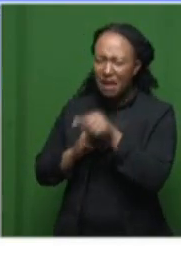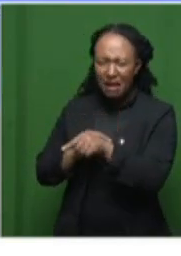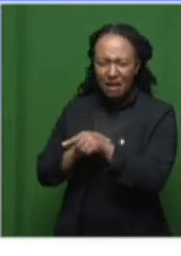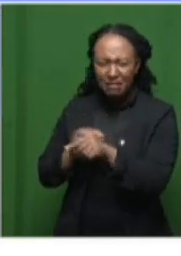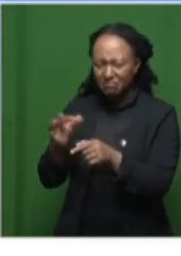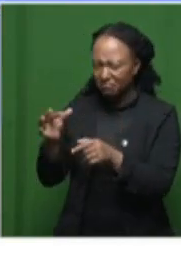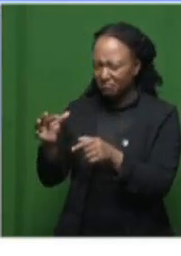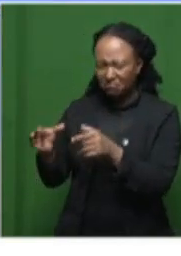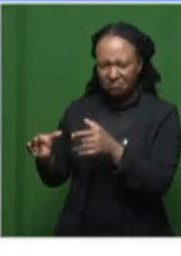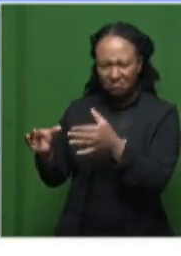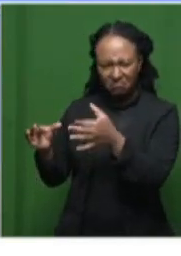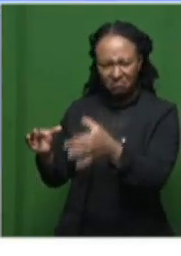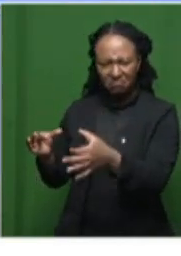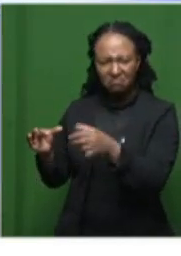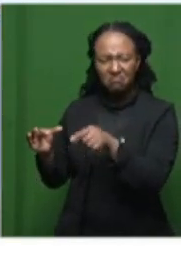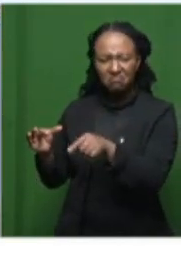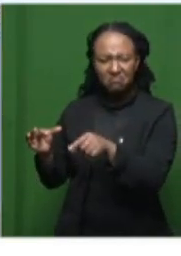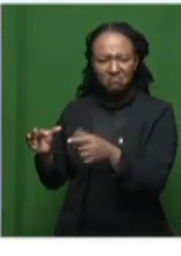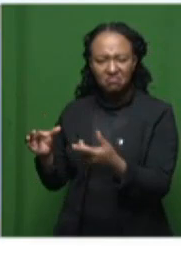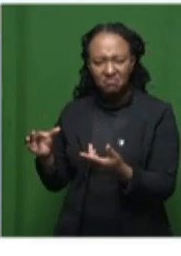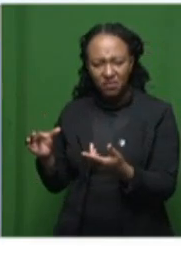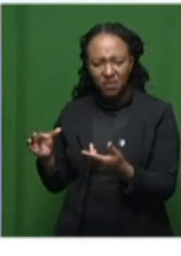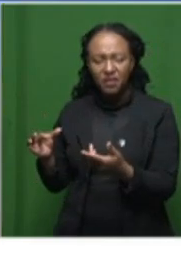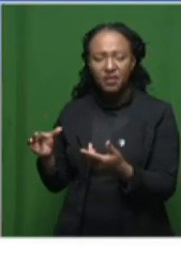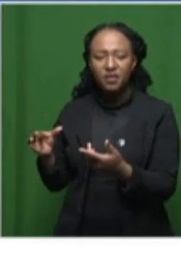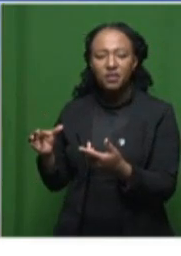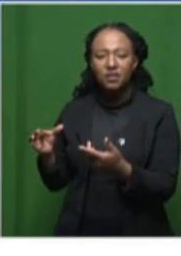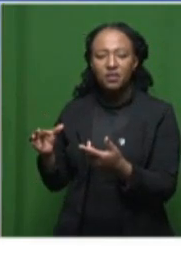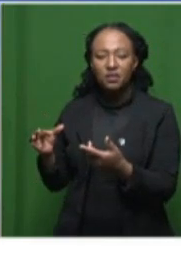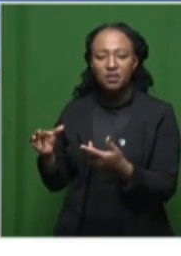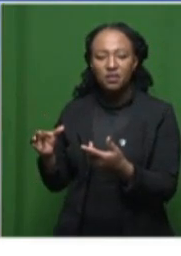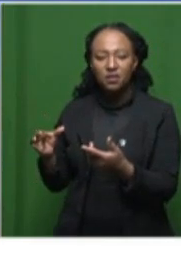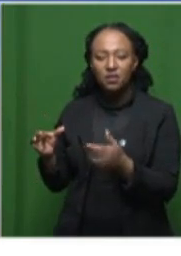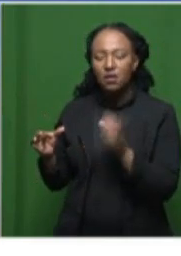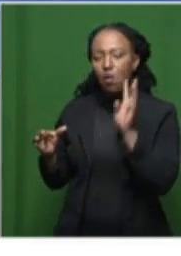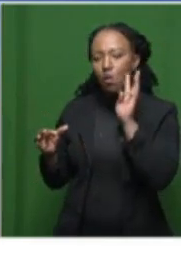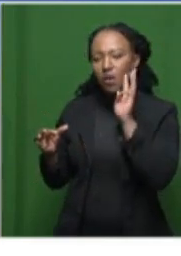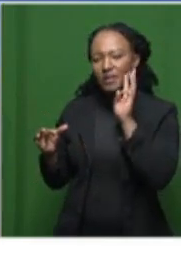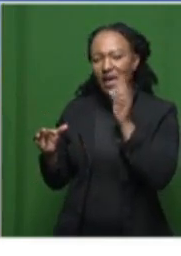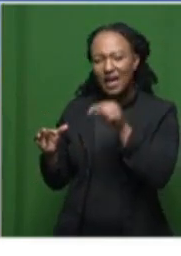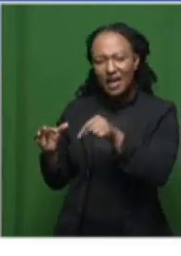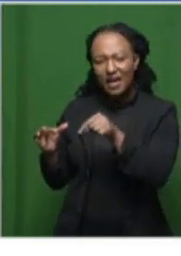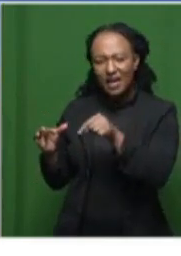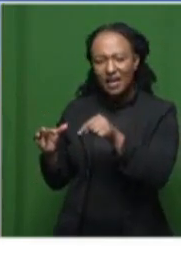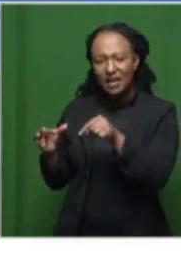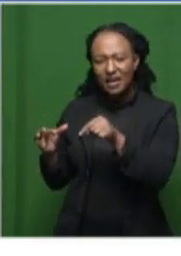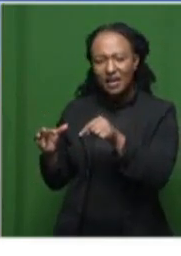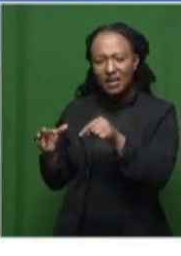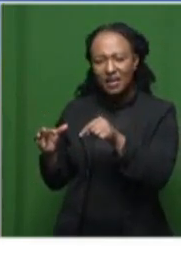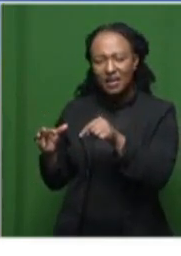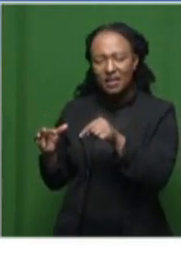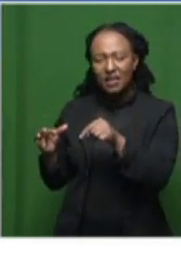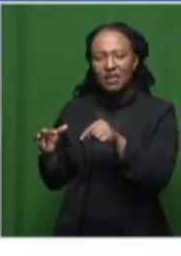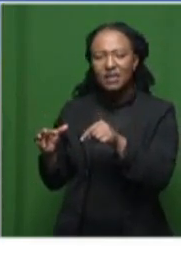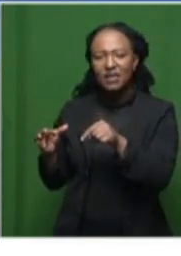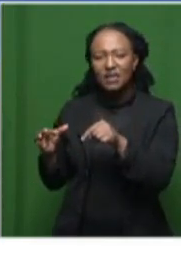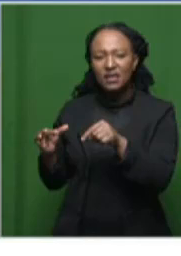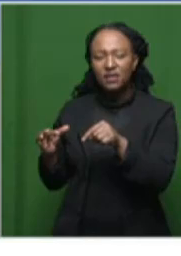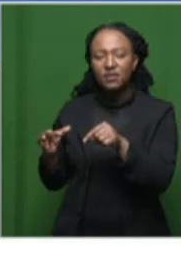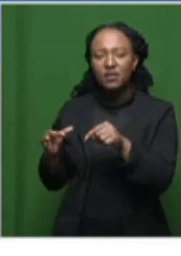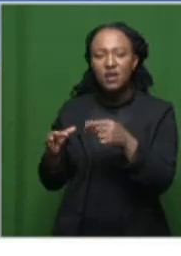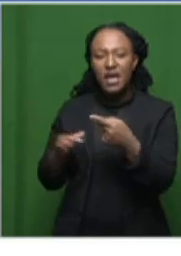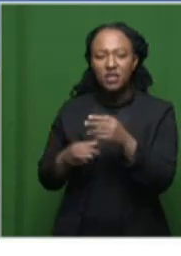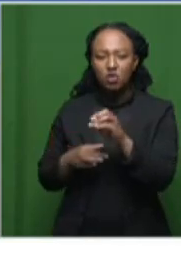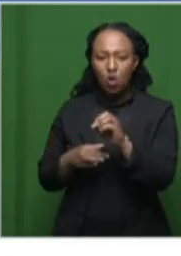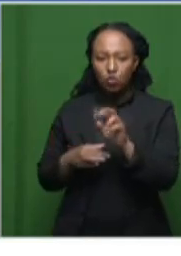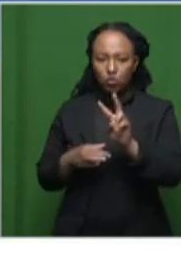So let's start there. I suppose splitting the water into oxygen and hydrogen, the H2O, so